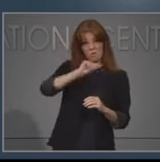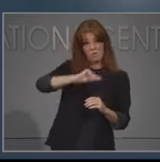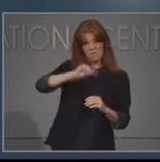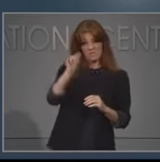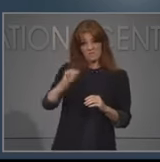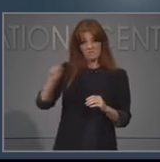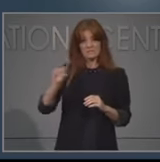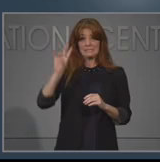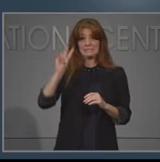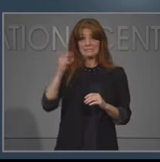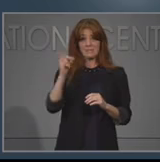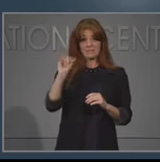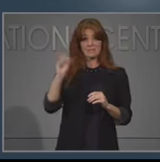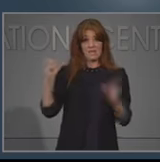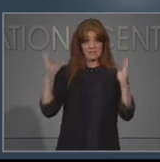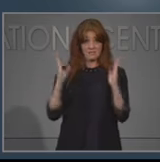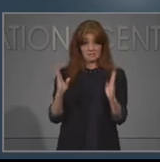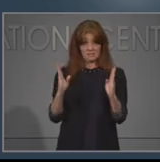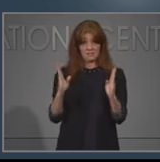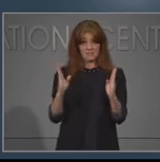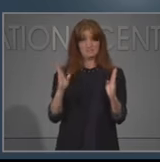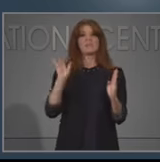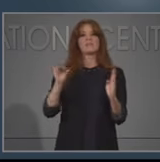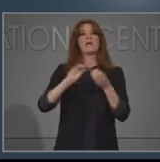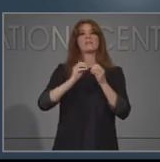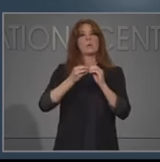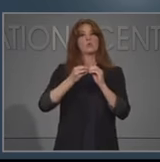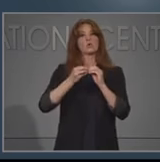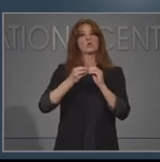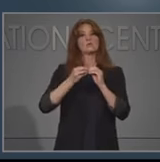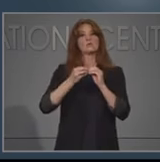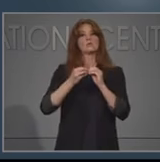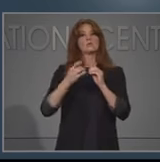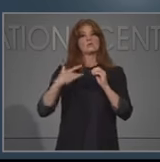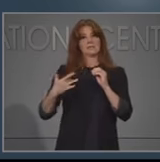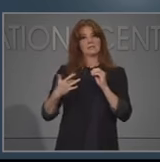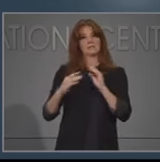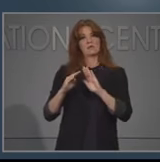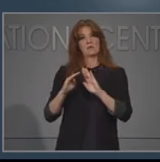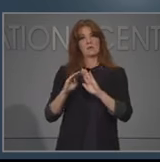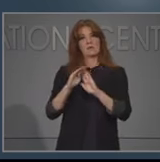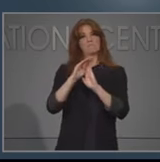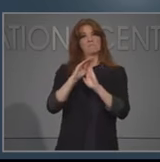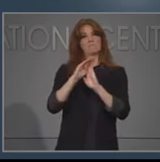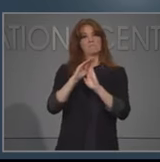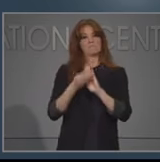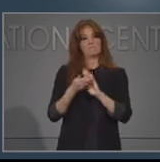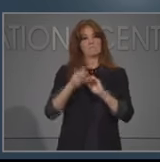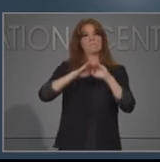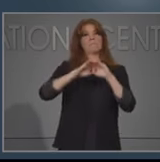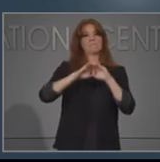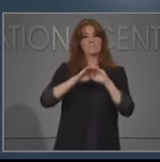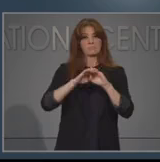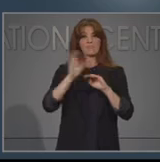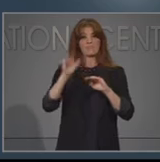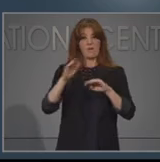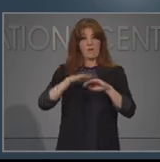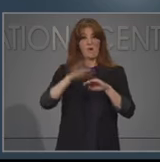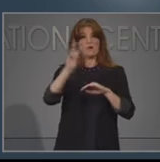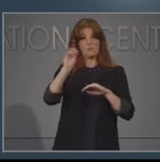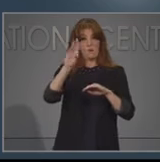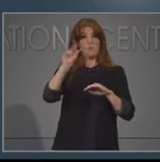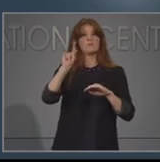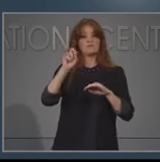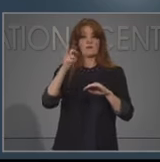the 7-day rolling average, this metric is trending up. And if you look on our dashboard, we show this both ways, back